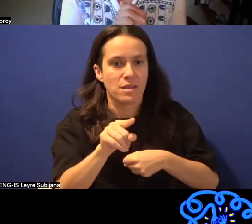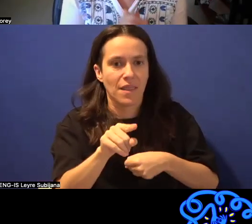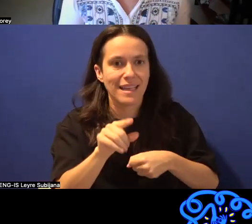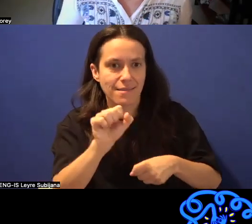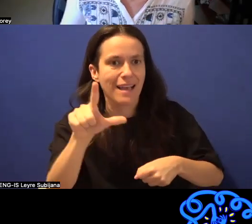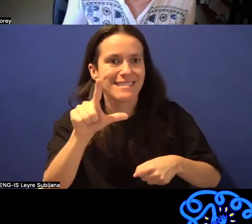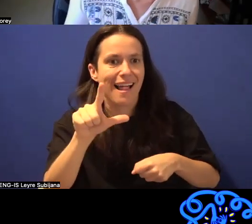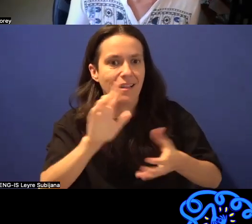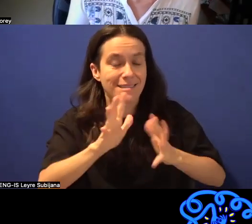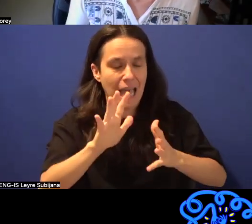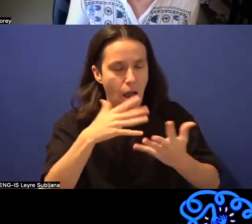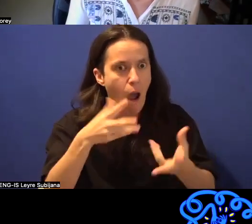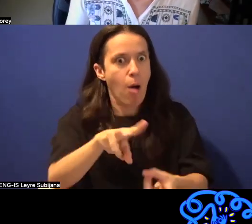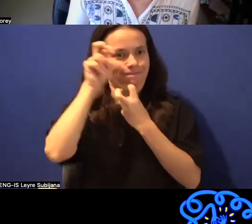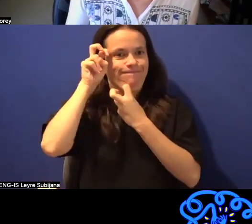meaning.